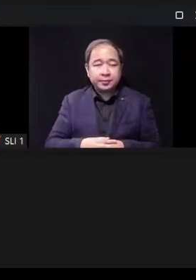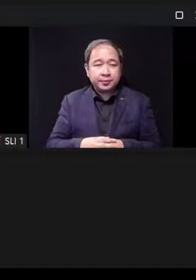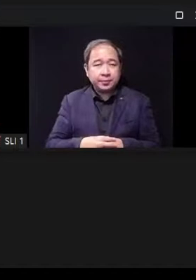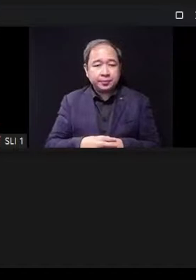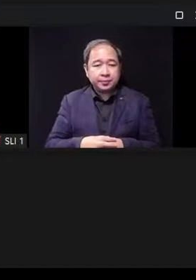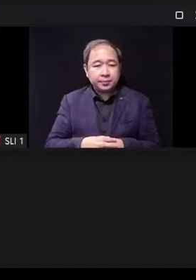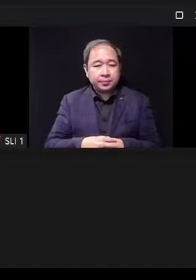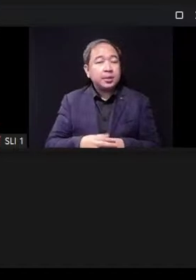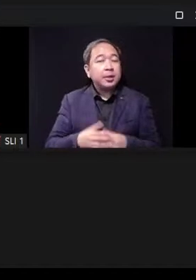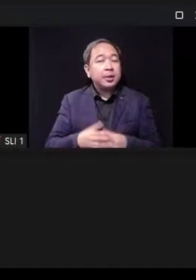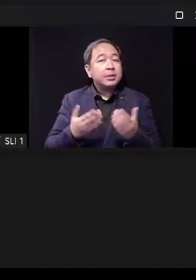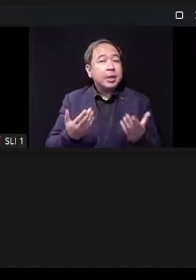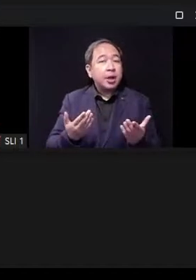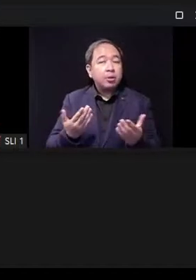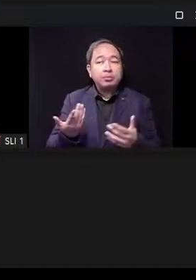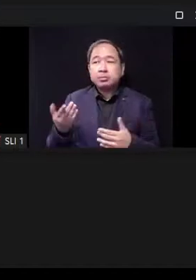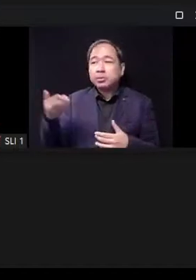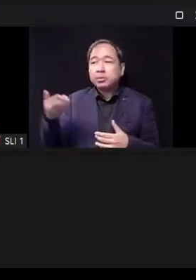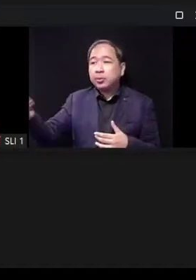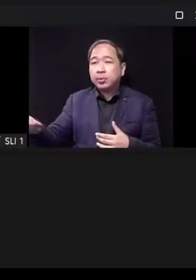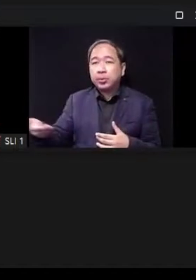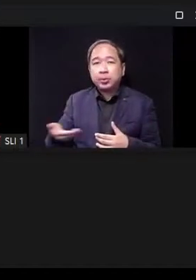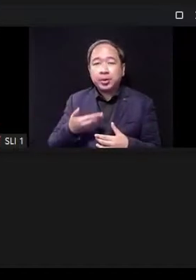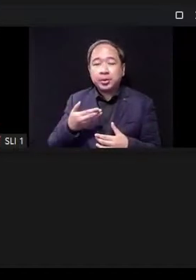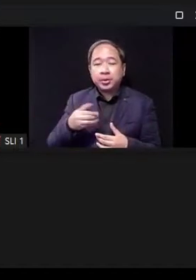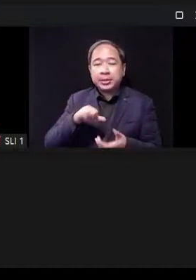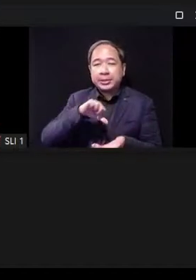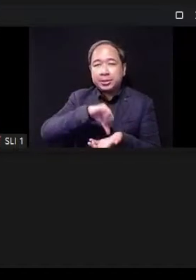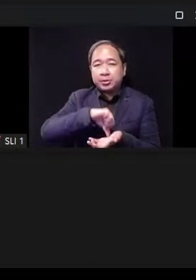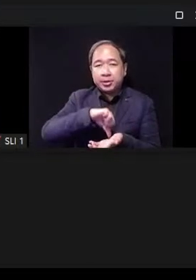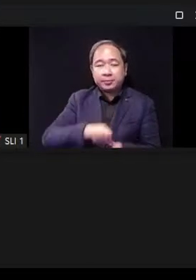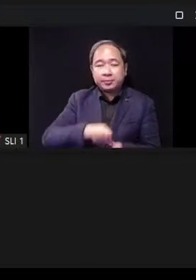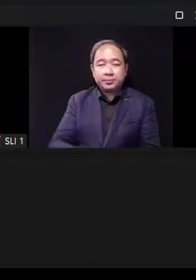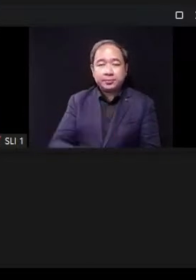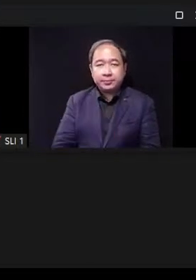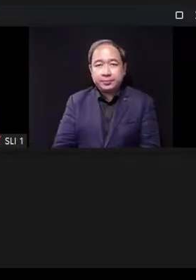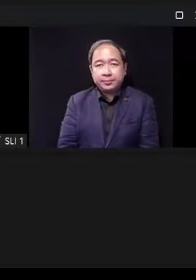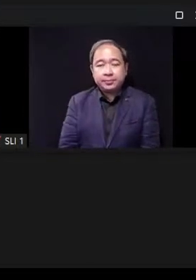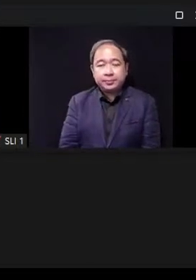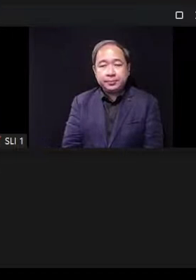now call on the distinguished representative from Iran.